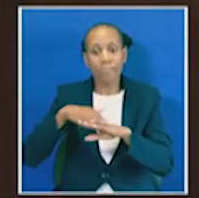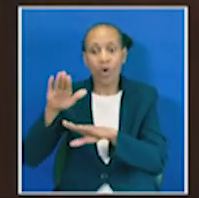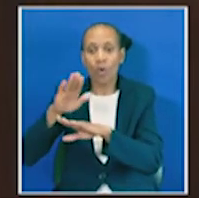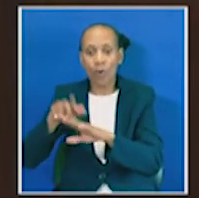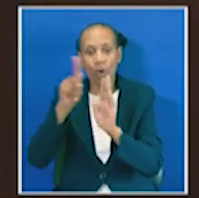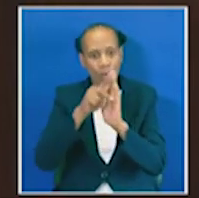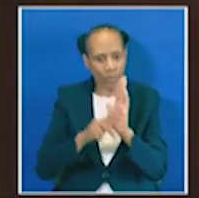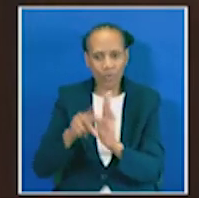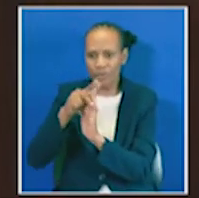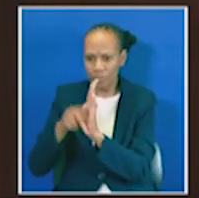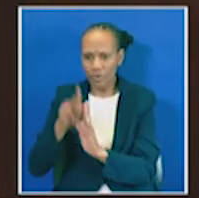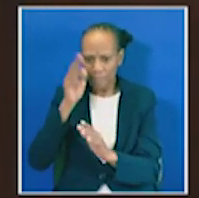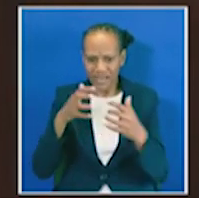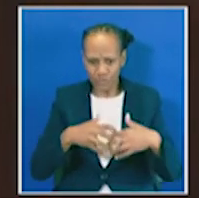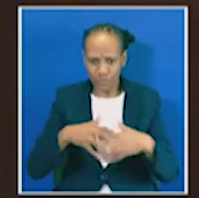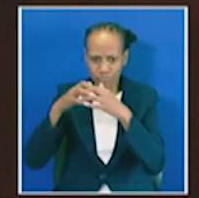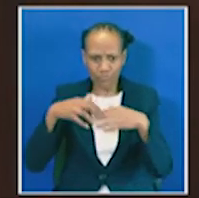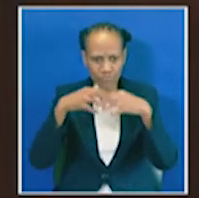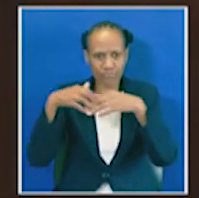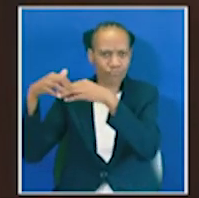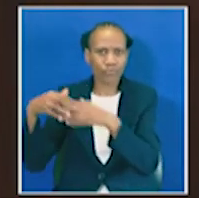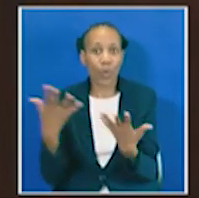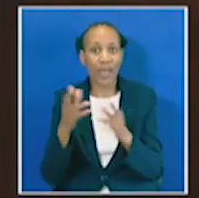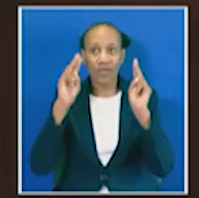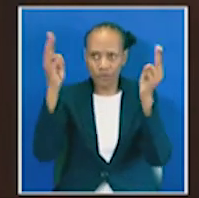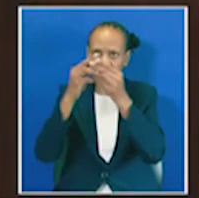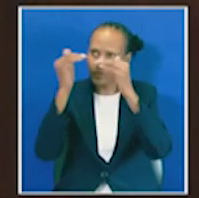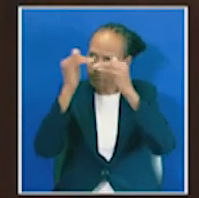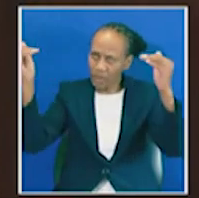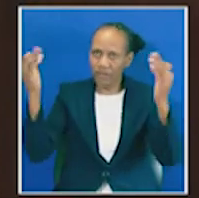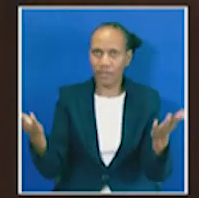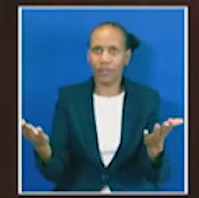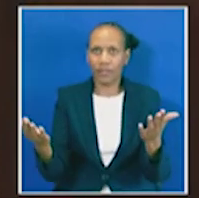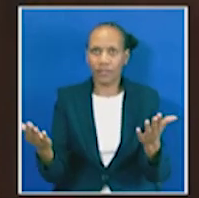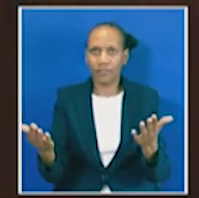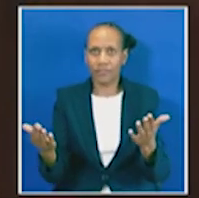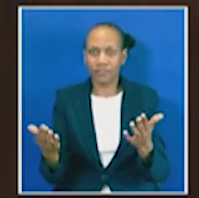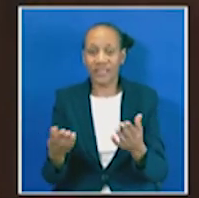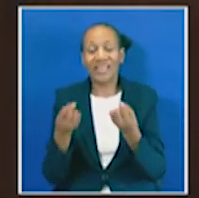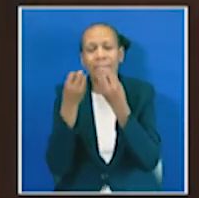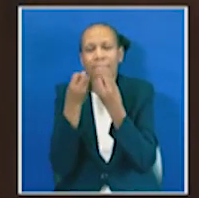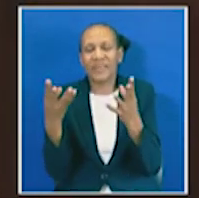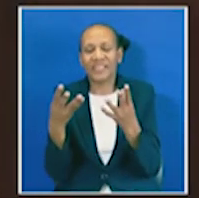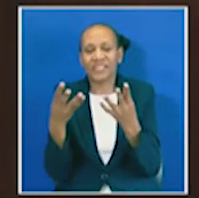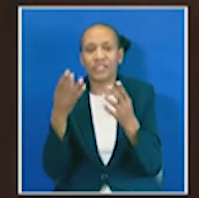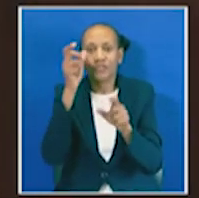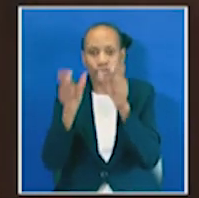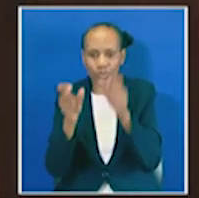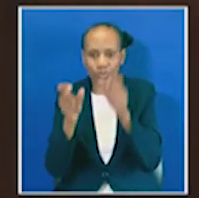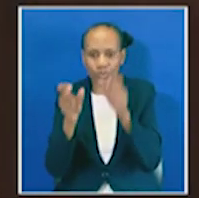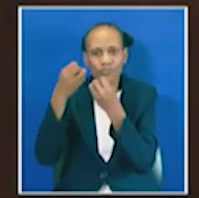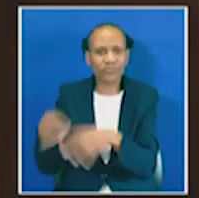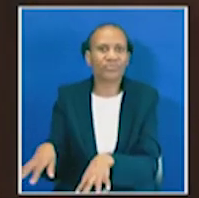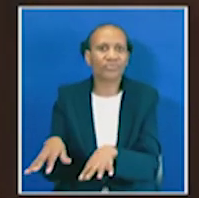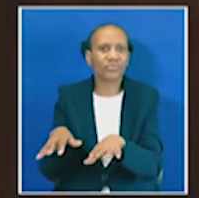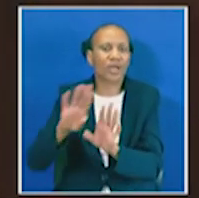for support for students will have to be introduced at institutional level. The high student dropout rate and poor throughput rates